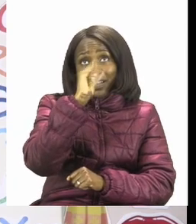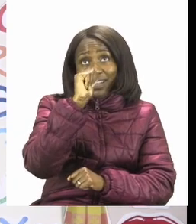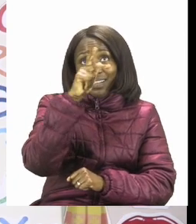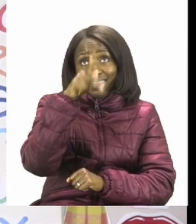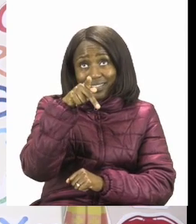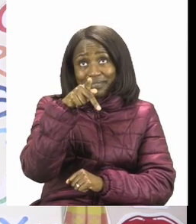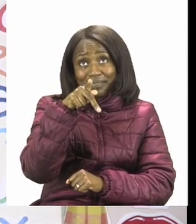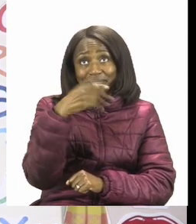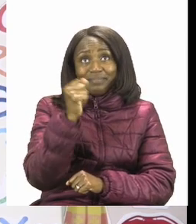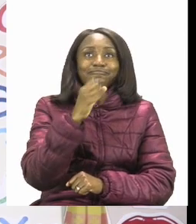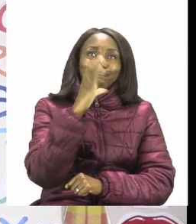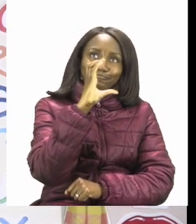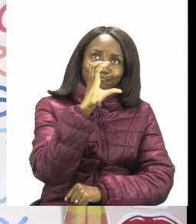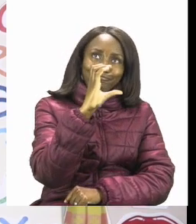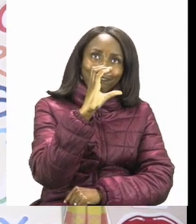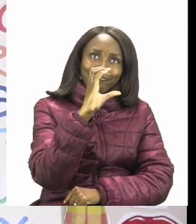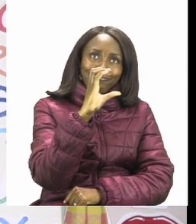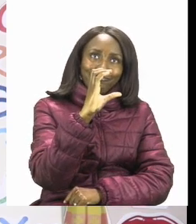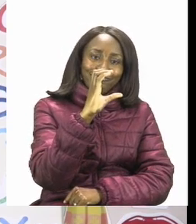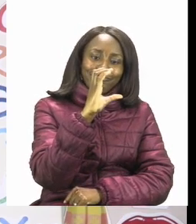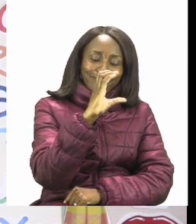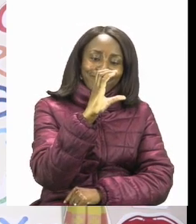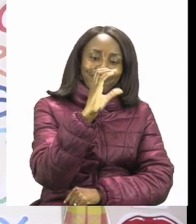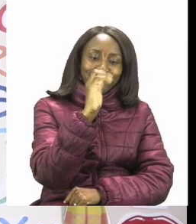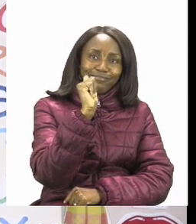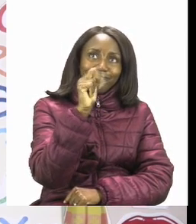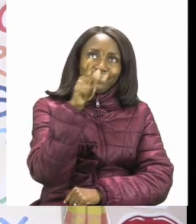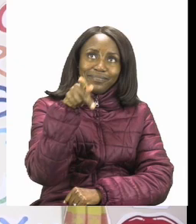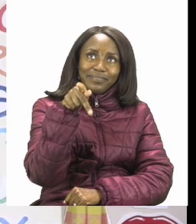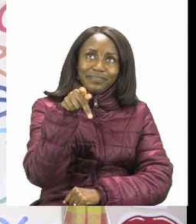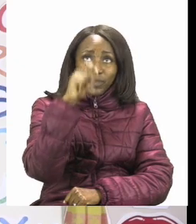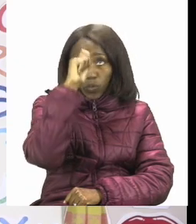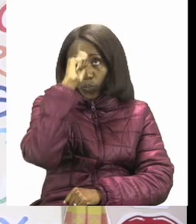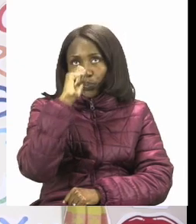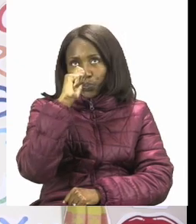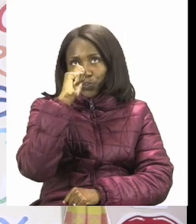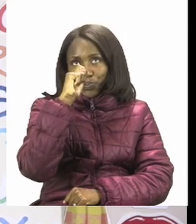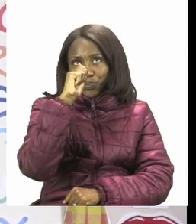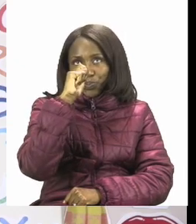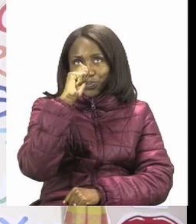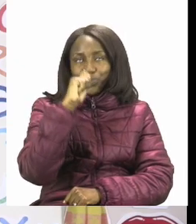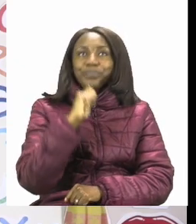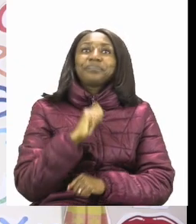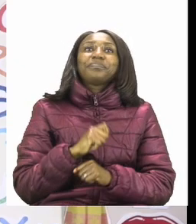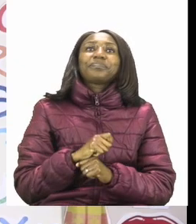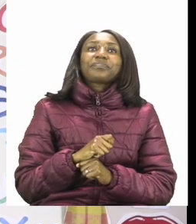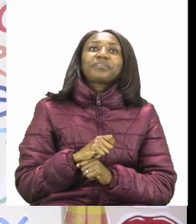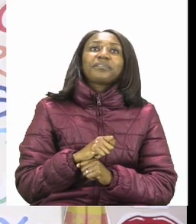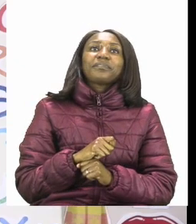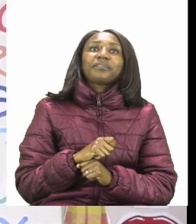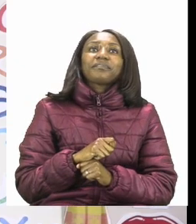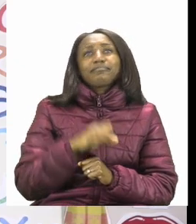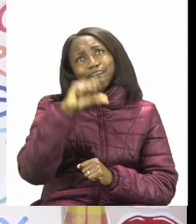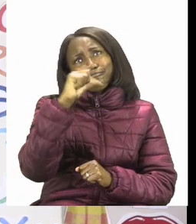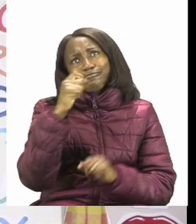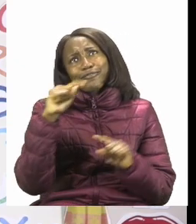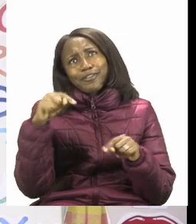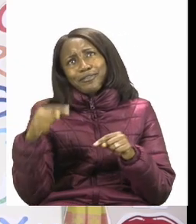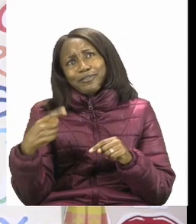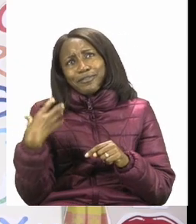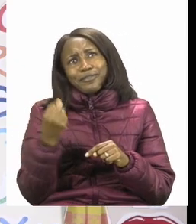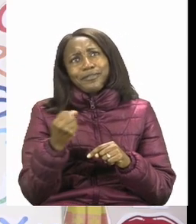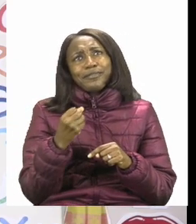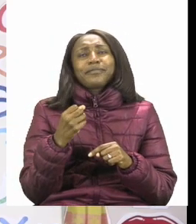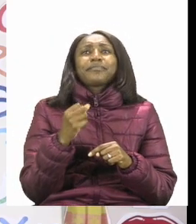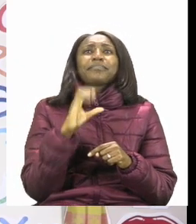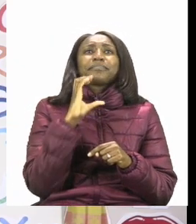k, a, p, cap. Then we have other things that have k in them